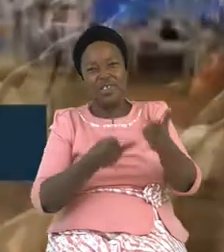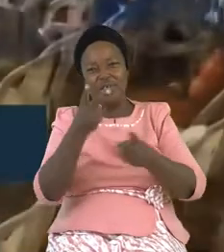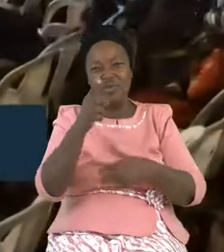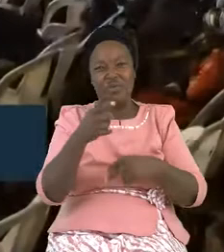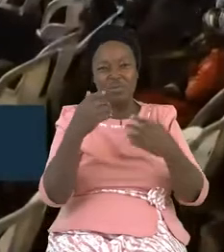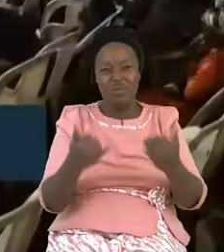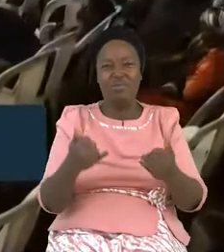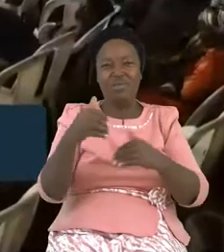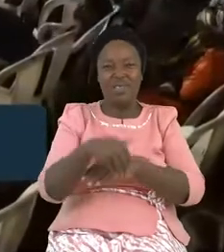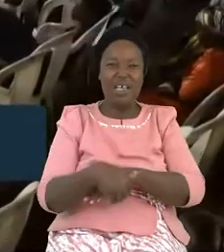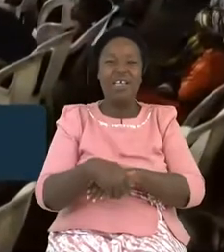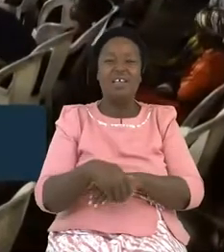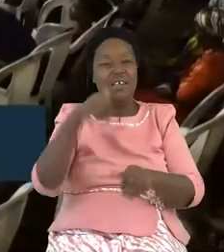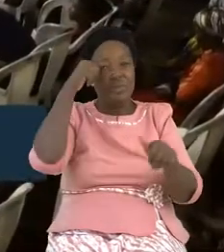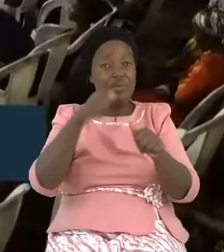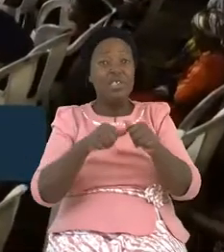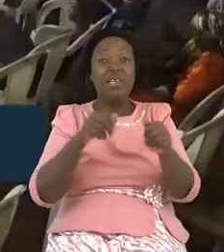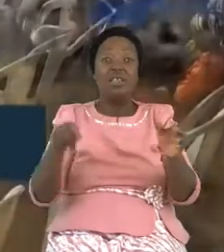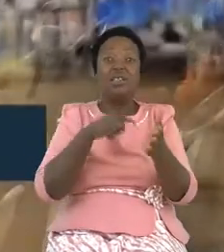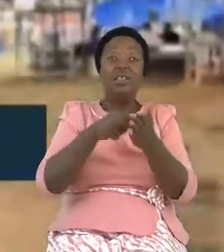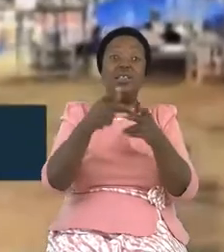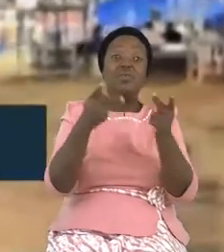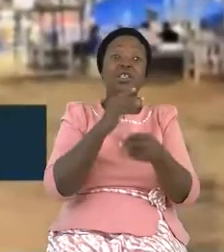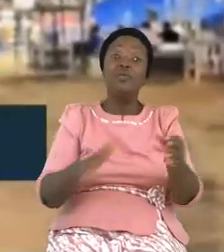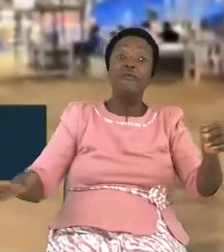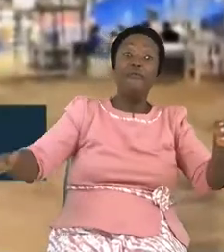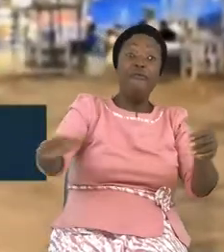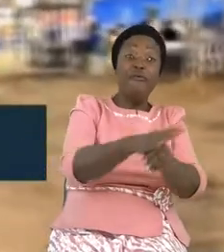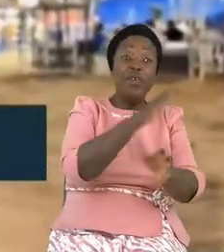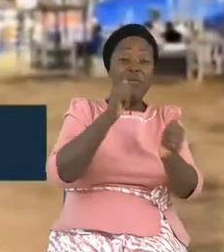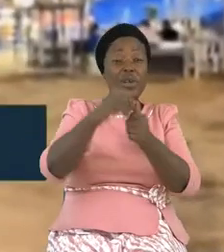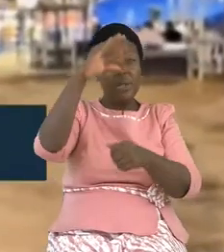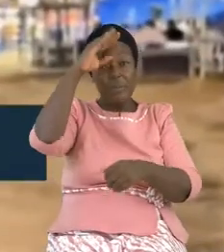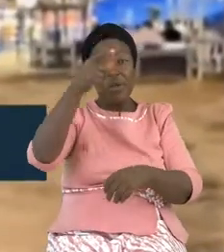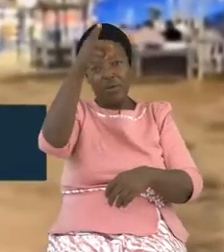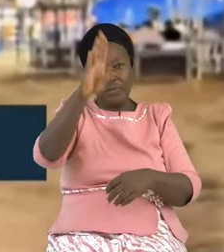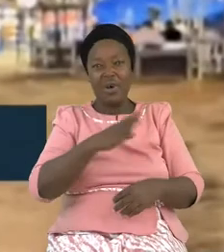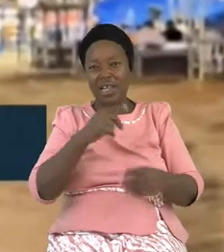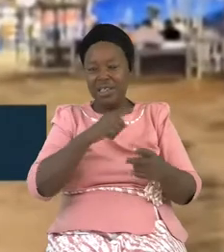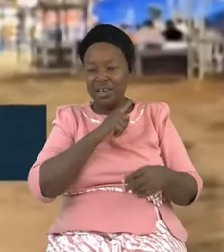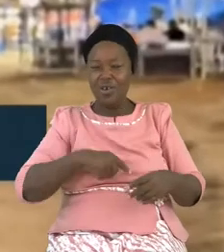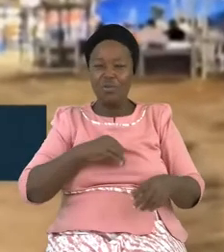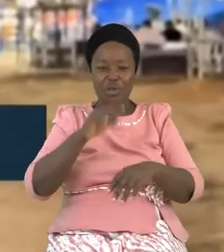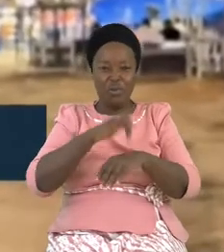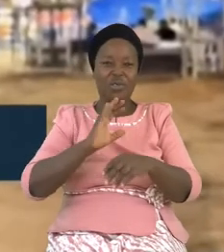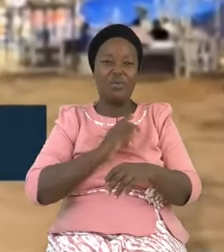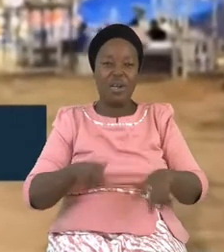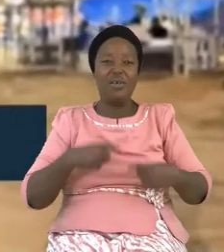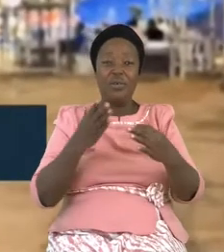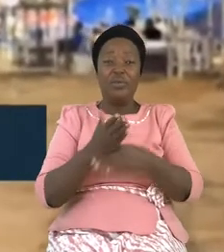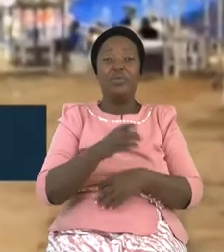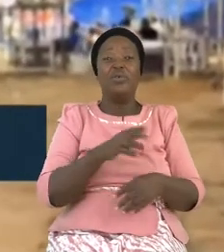And Pastor Dr. W.F. Kumuyi is coming very soon now to give us the final prayer. You don't want to miss it.